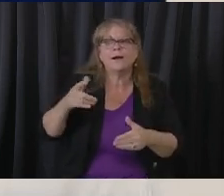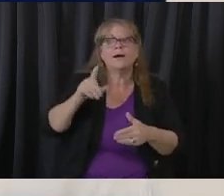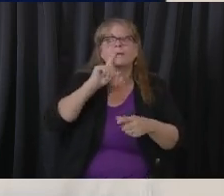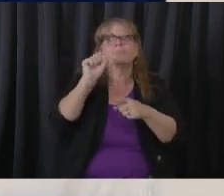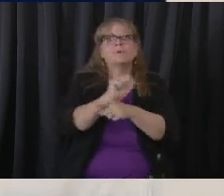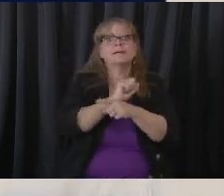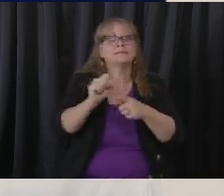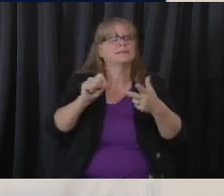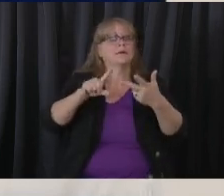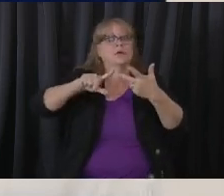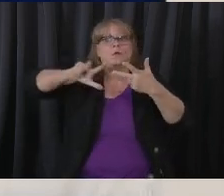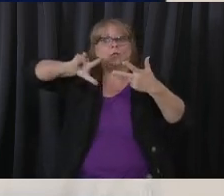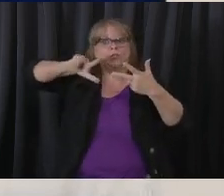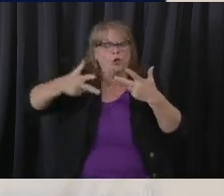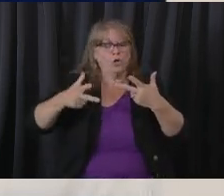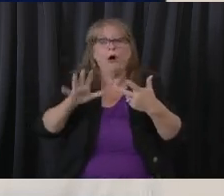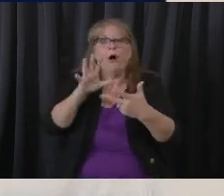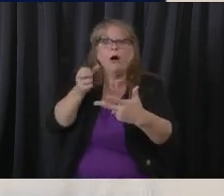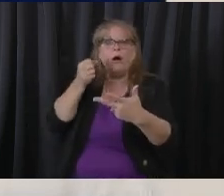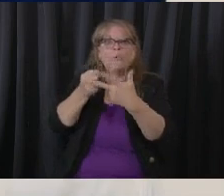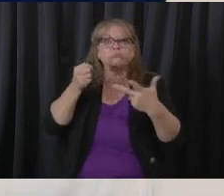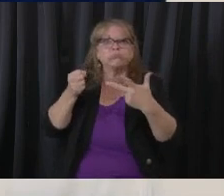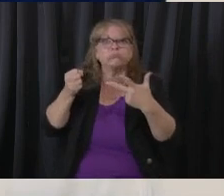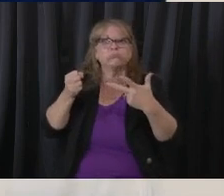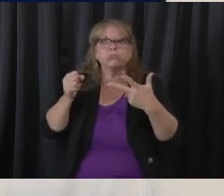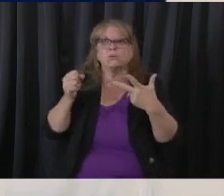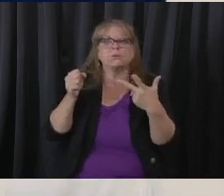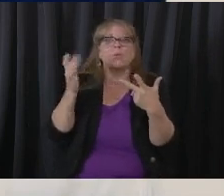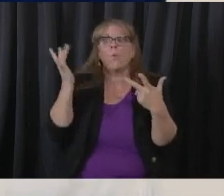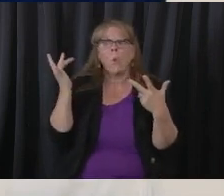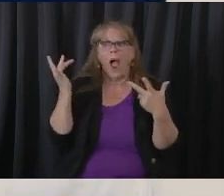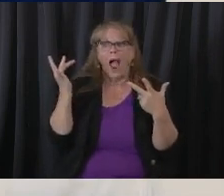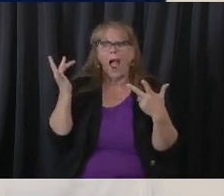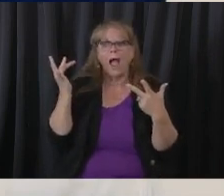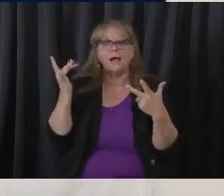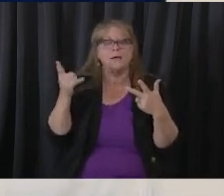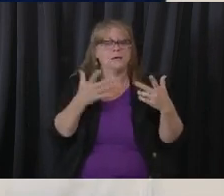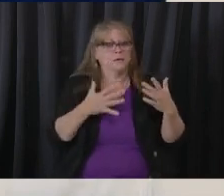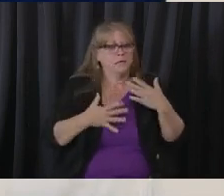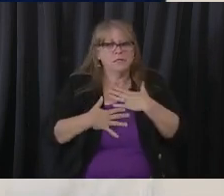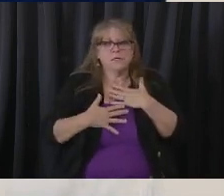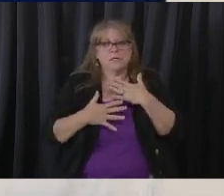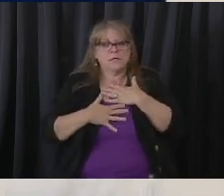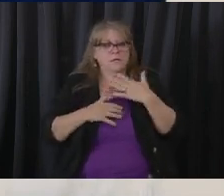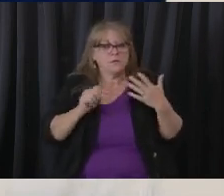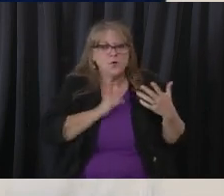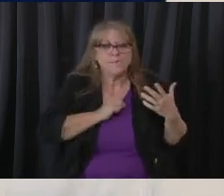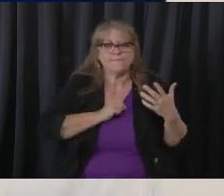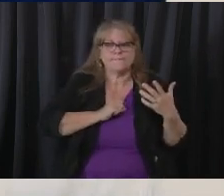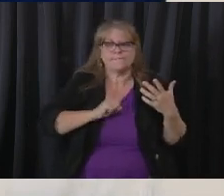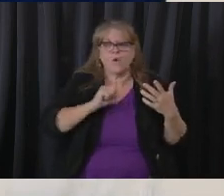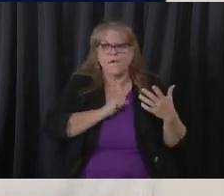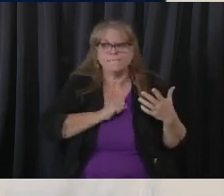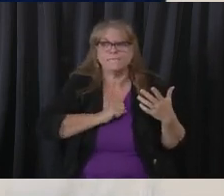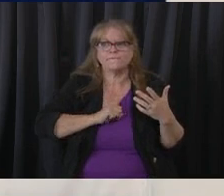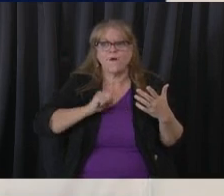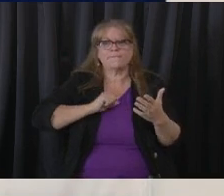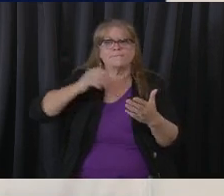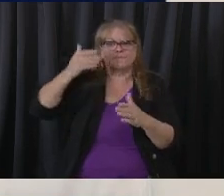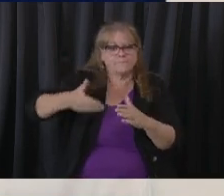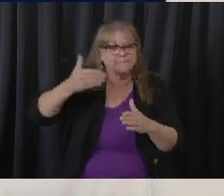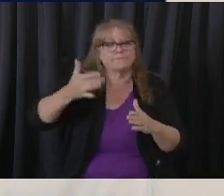breathing, coughs, these are often associated with the poor air quality. But if you have them, even if you think it's the poor air